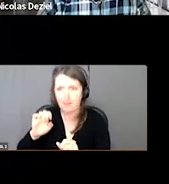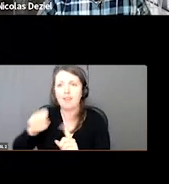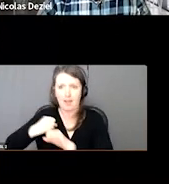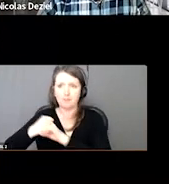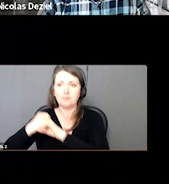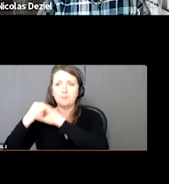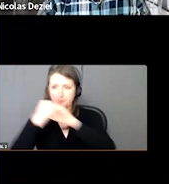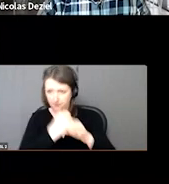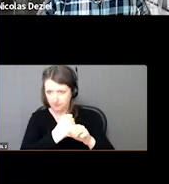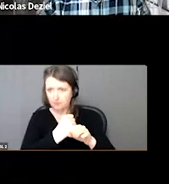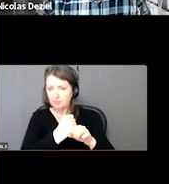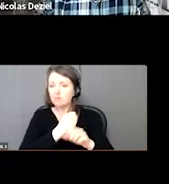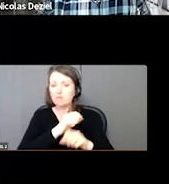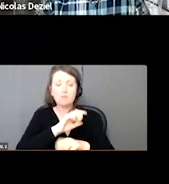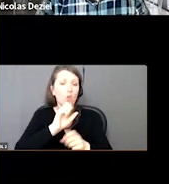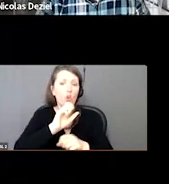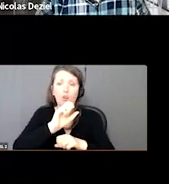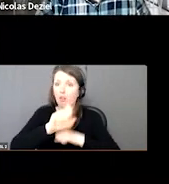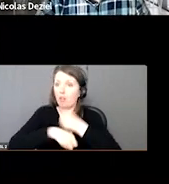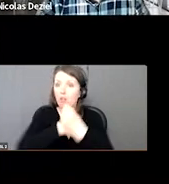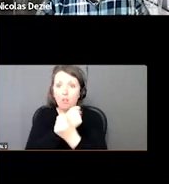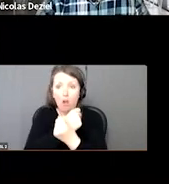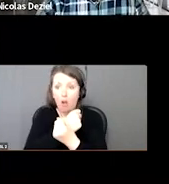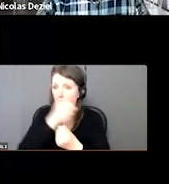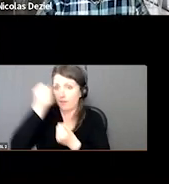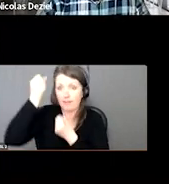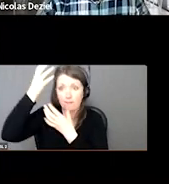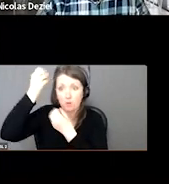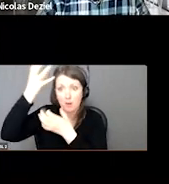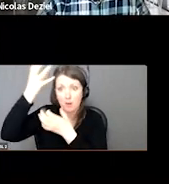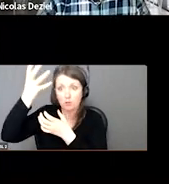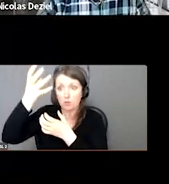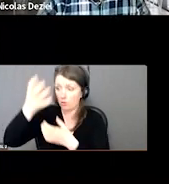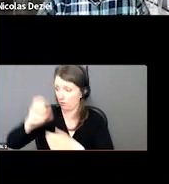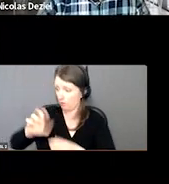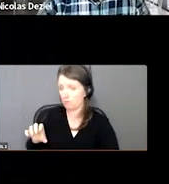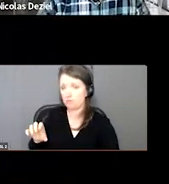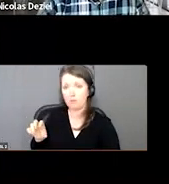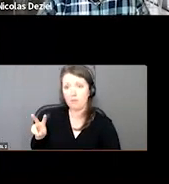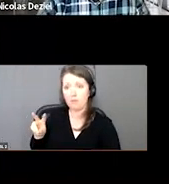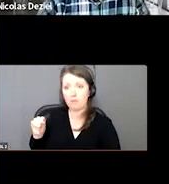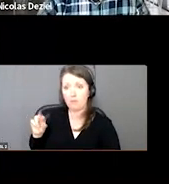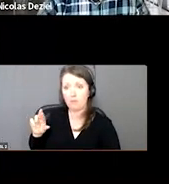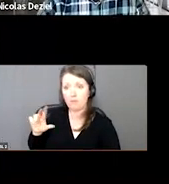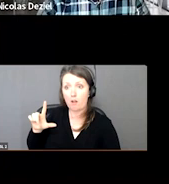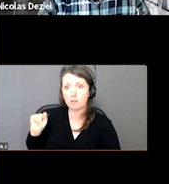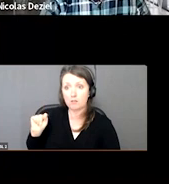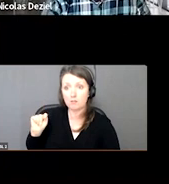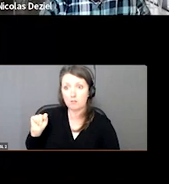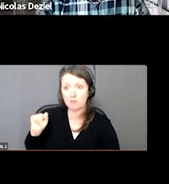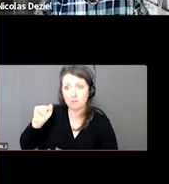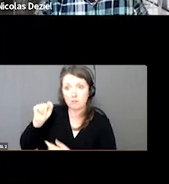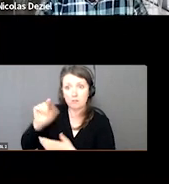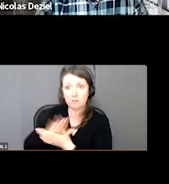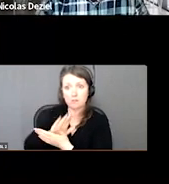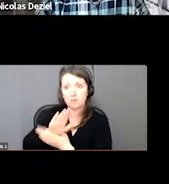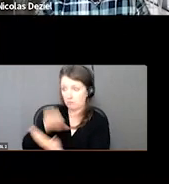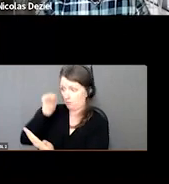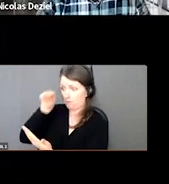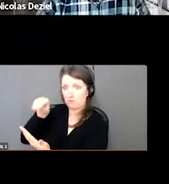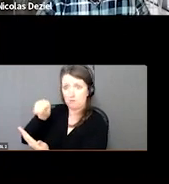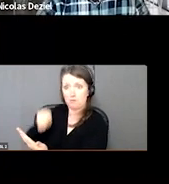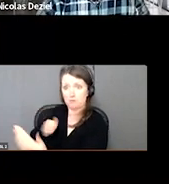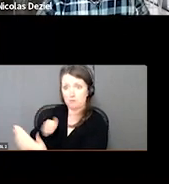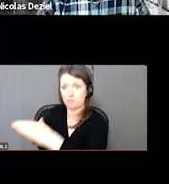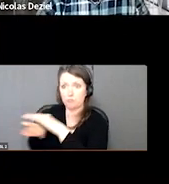the information in the vault, lock and key, or limiting access to information for your employees or people with